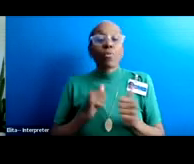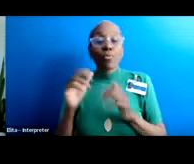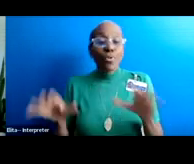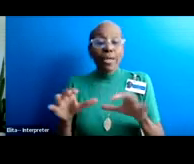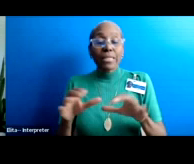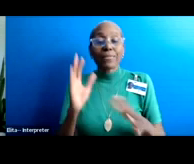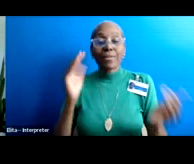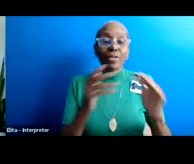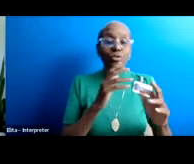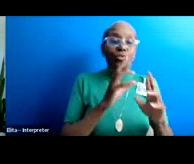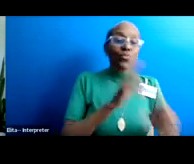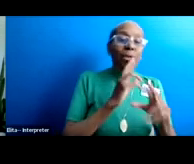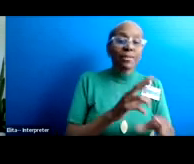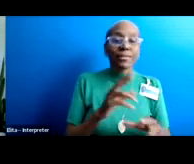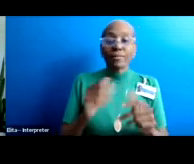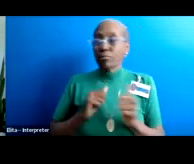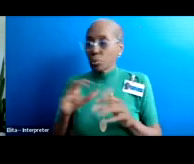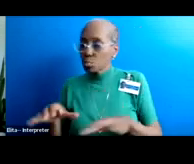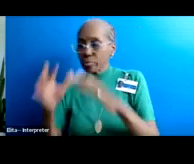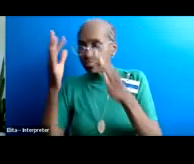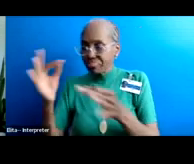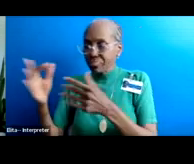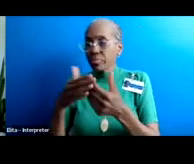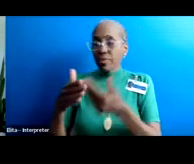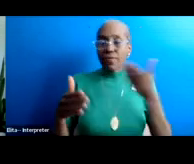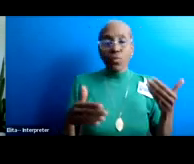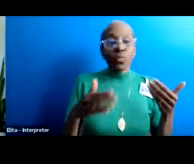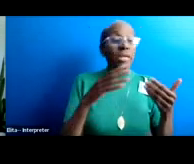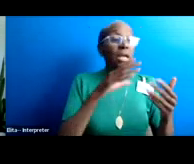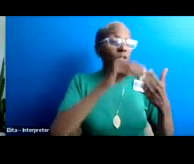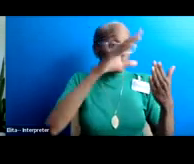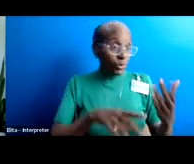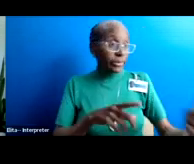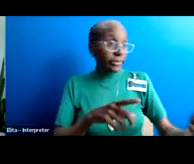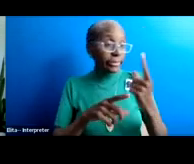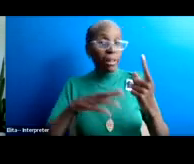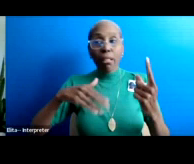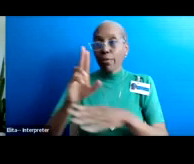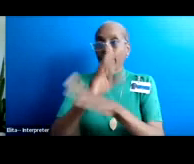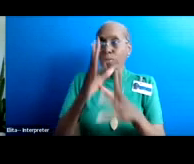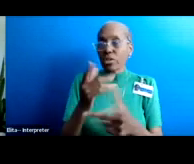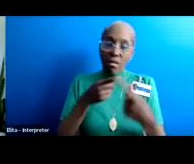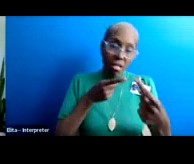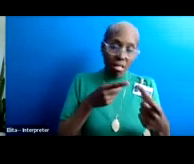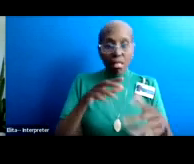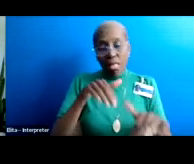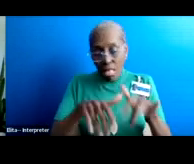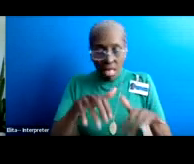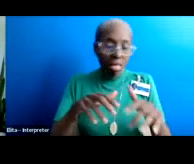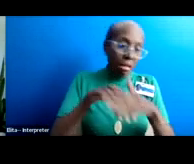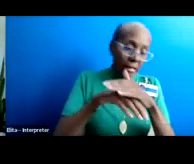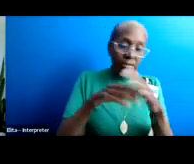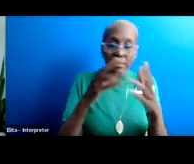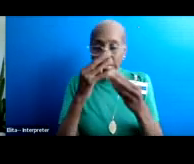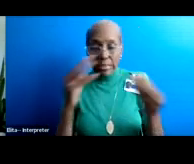versus reactive. If you have not encountered a student or a user trying to access your materials